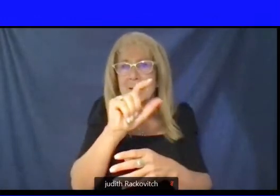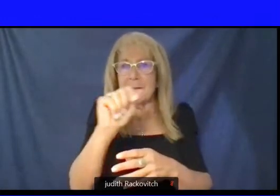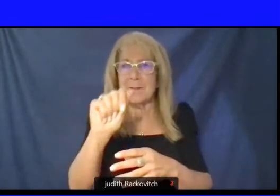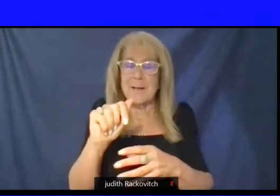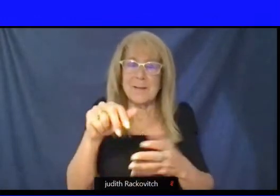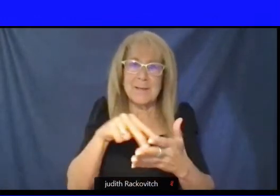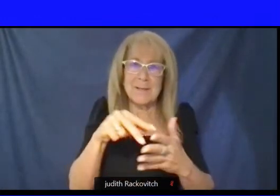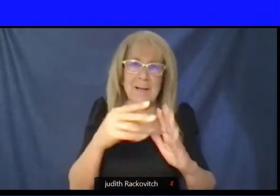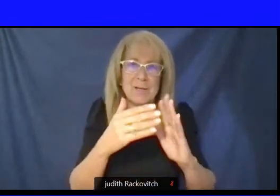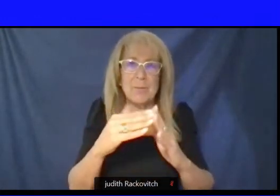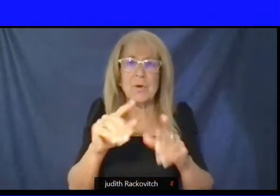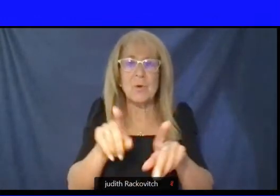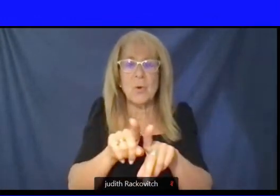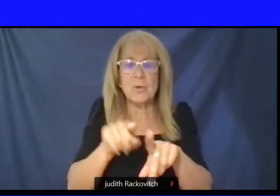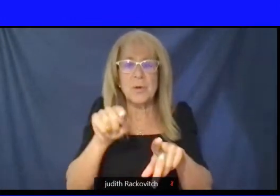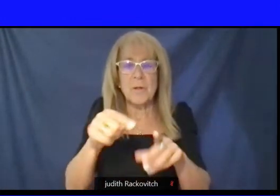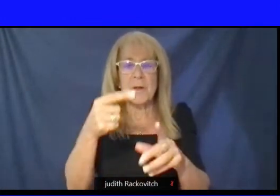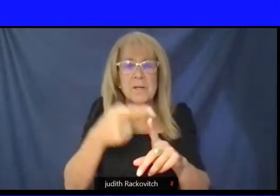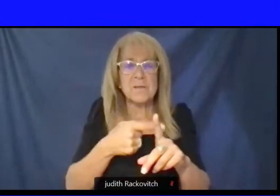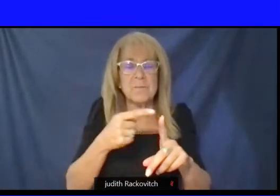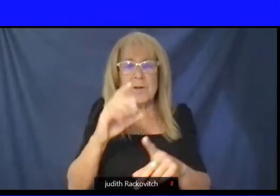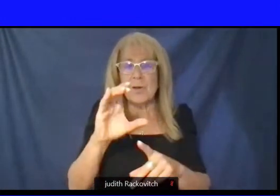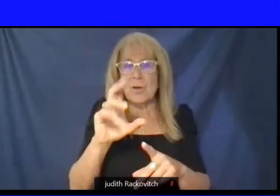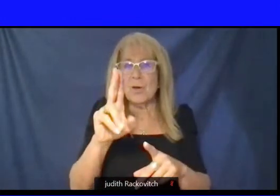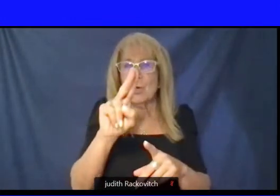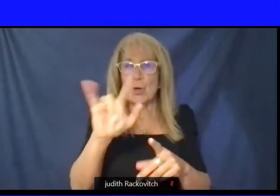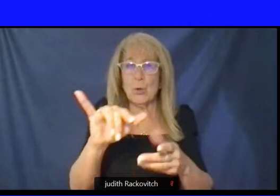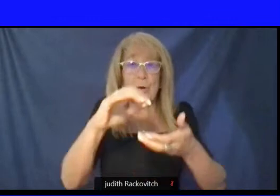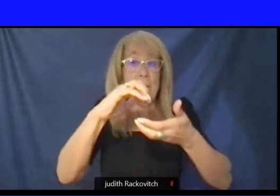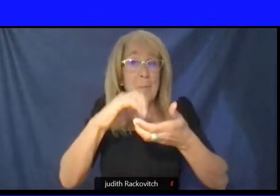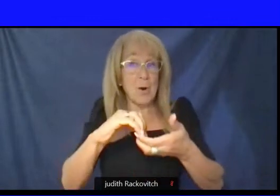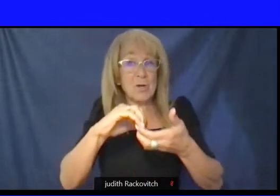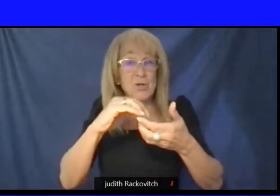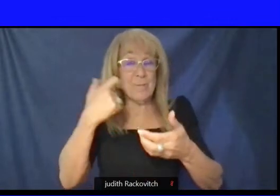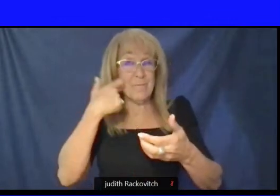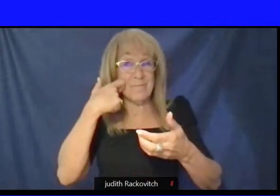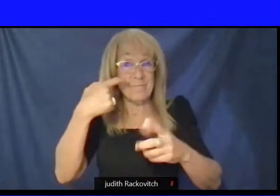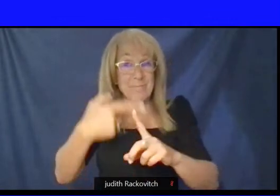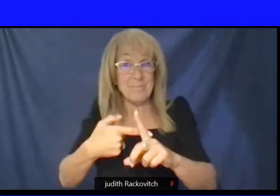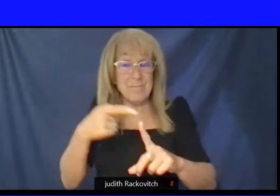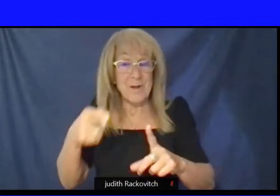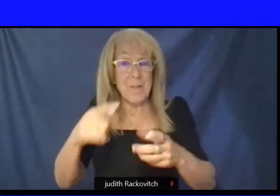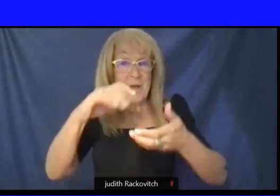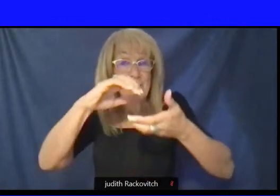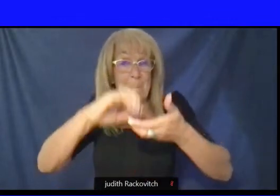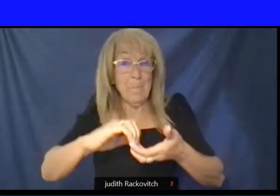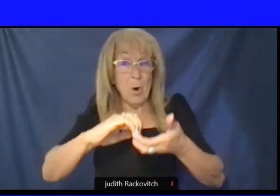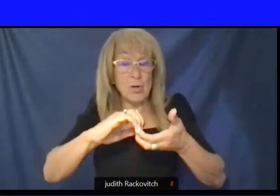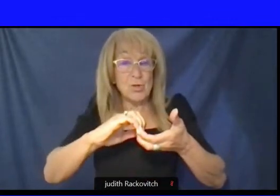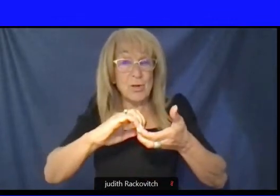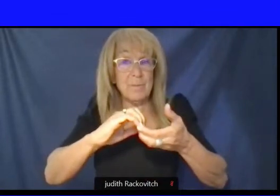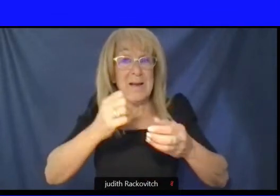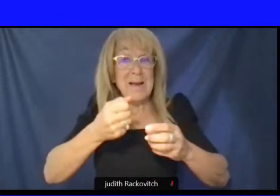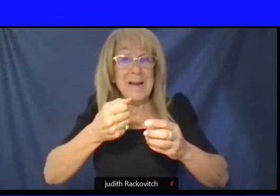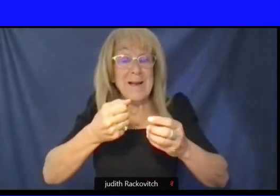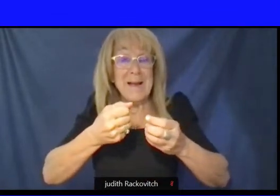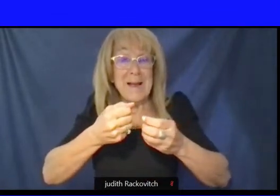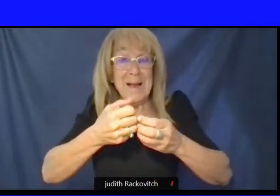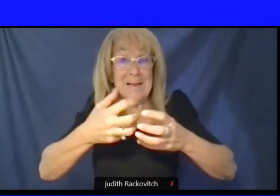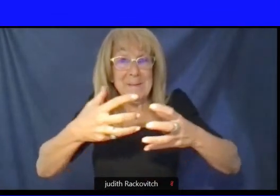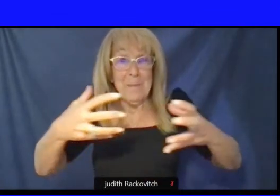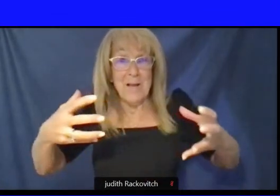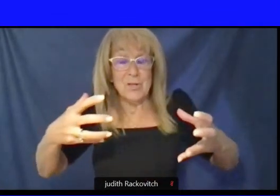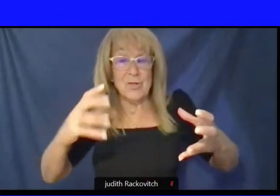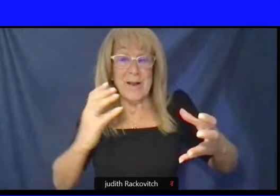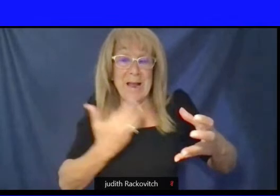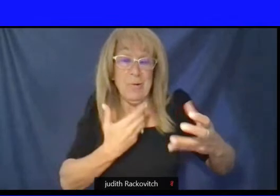In September, we also launched a nurse leader work group. The nurse leader work group will entail opportunities for nurse leaders to